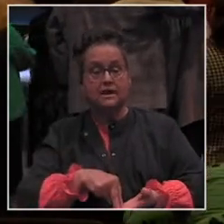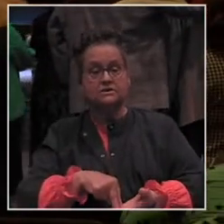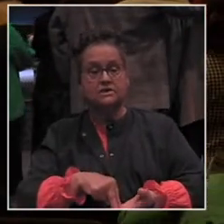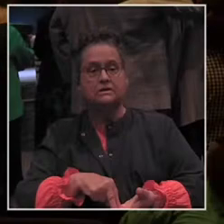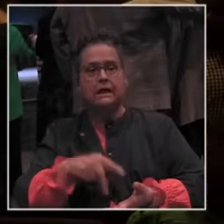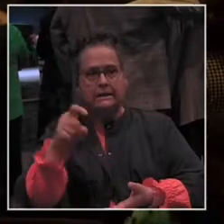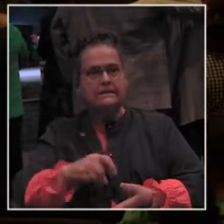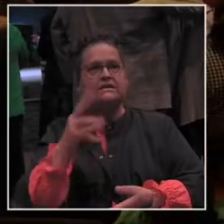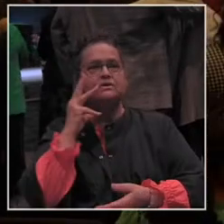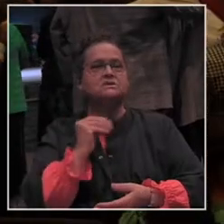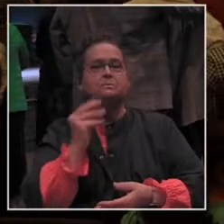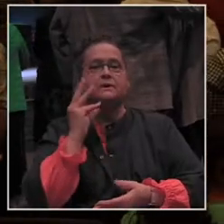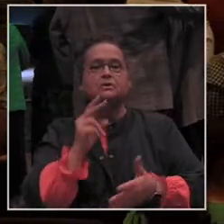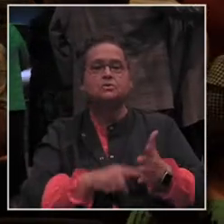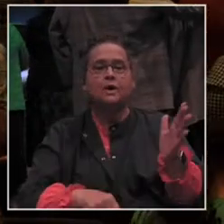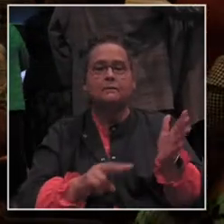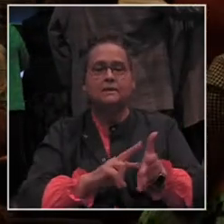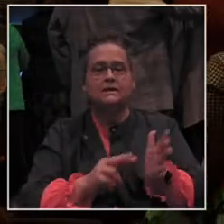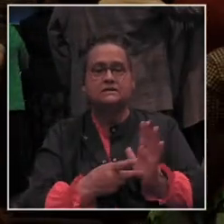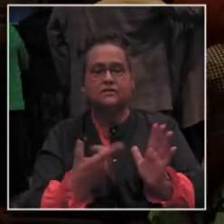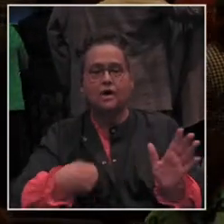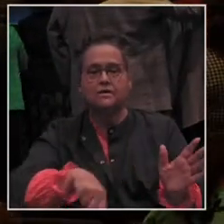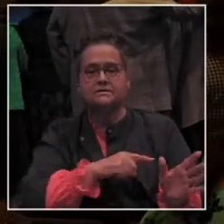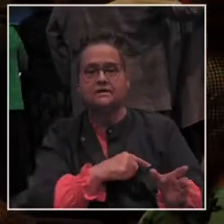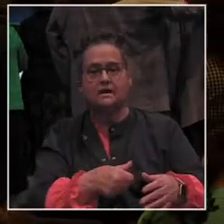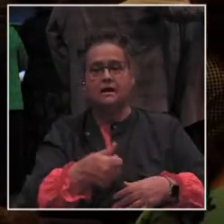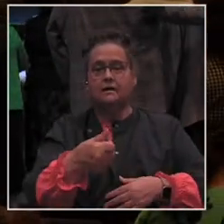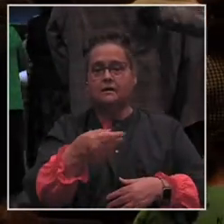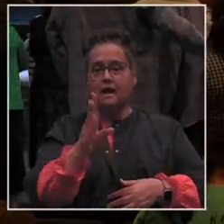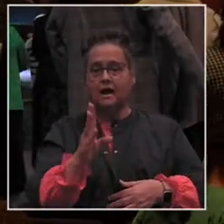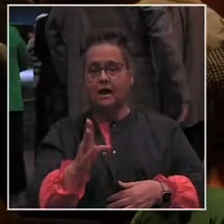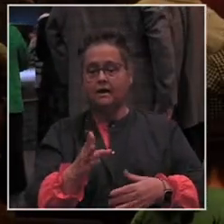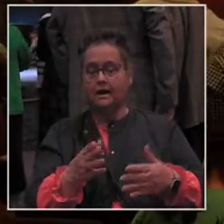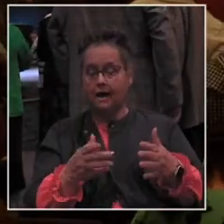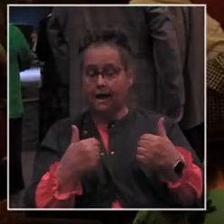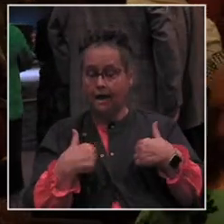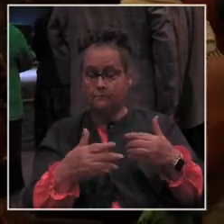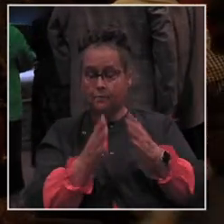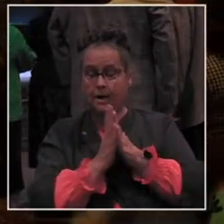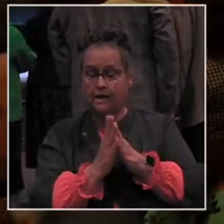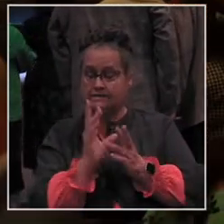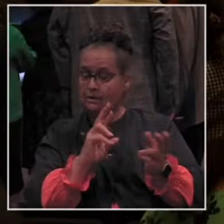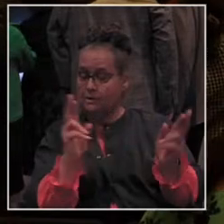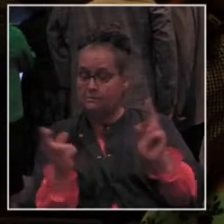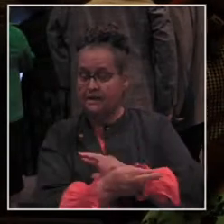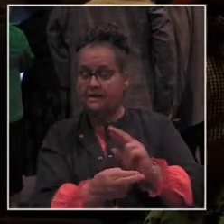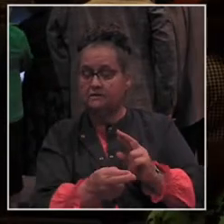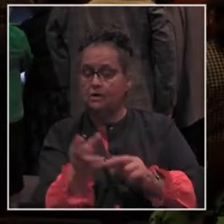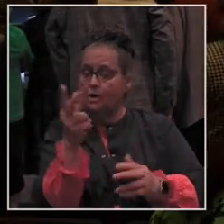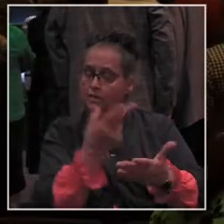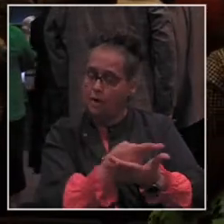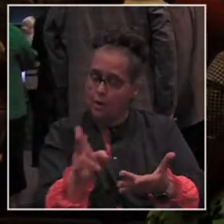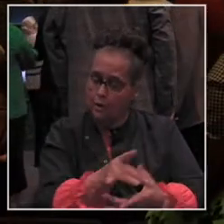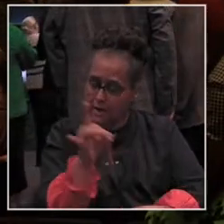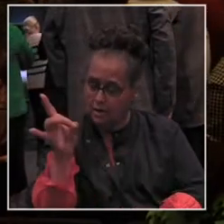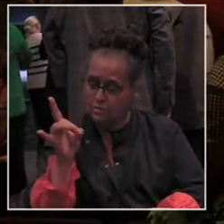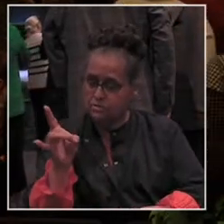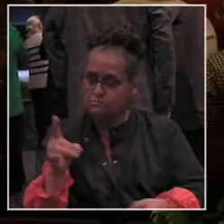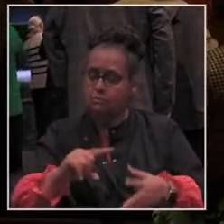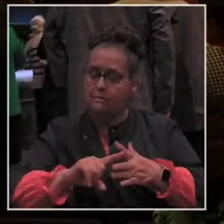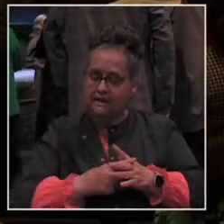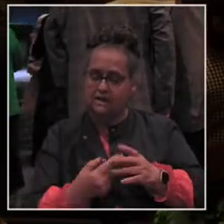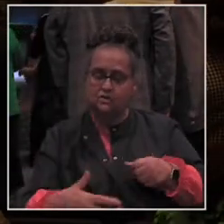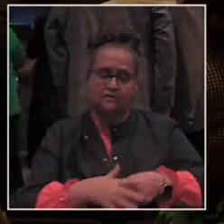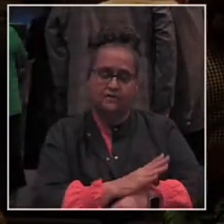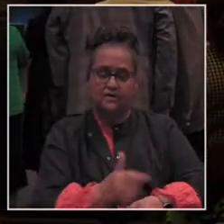need to experience what that means for us, God, I pray that as they repent of their sins, Lord, that the Holy Ghost would begin to fill their